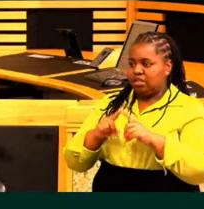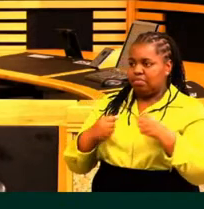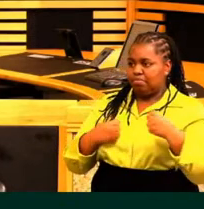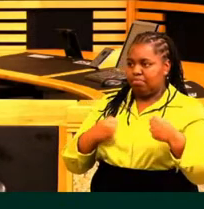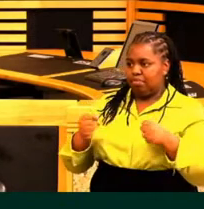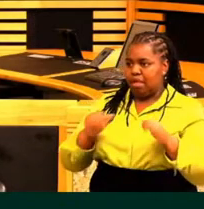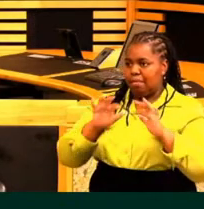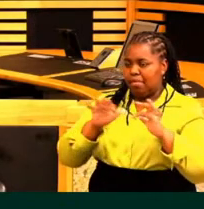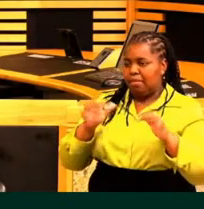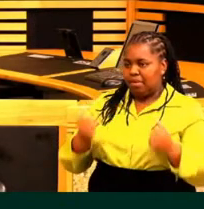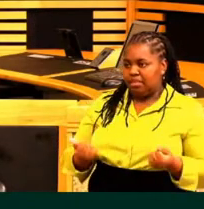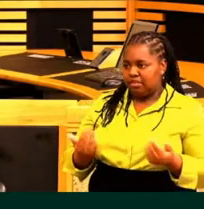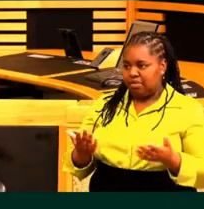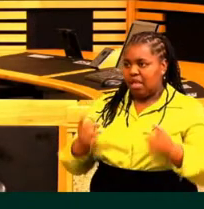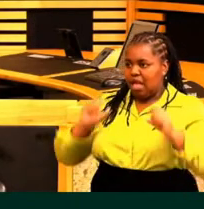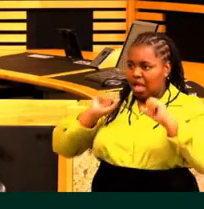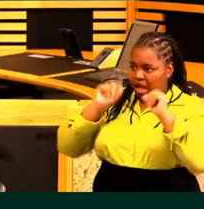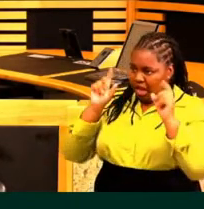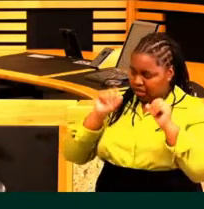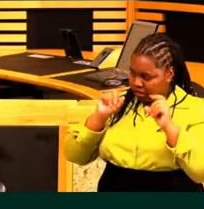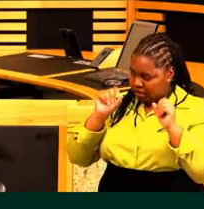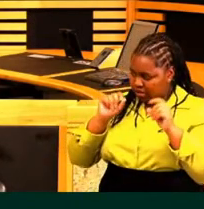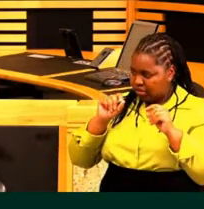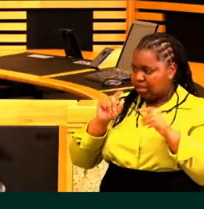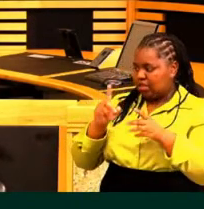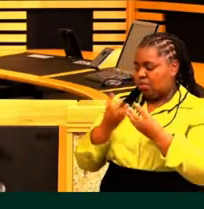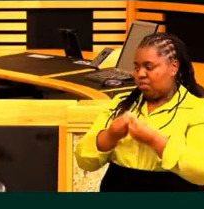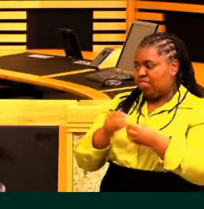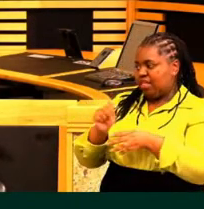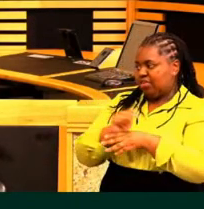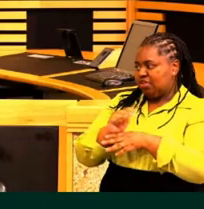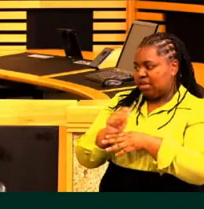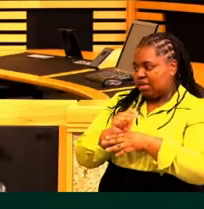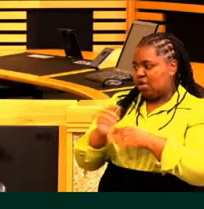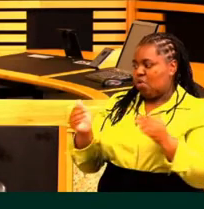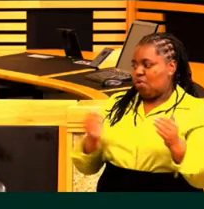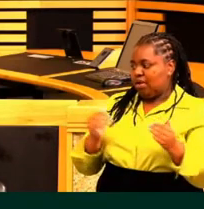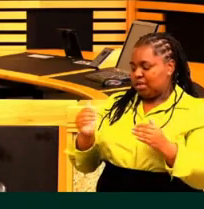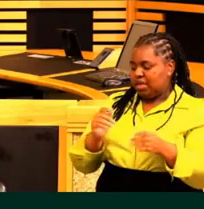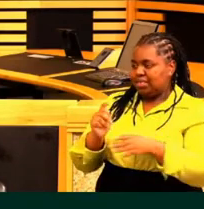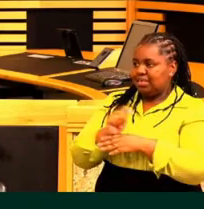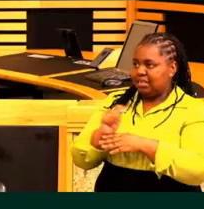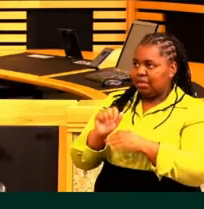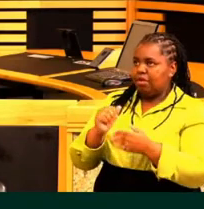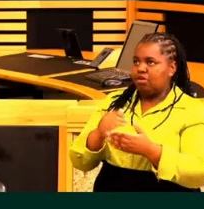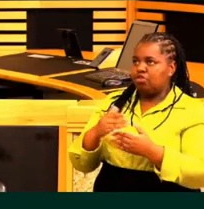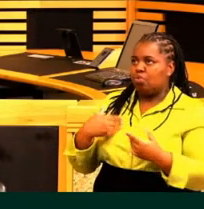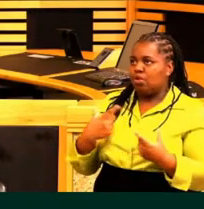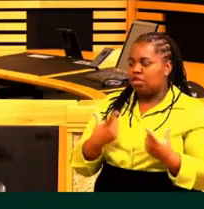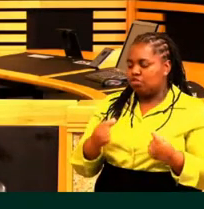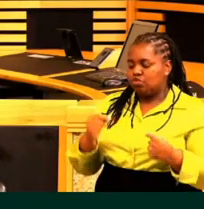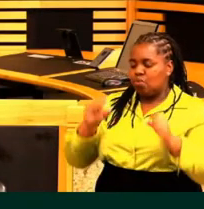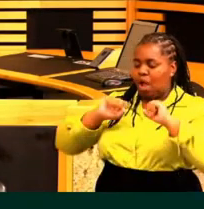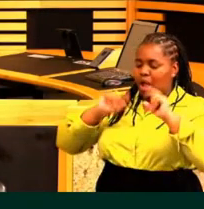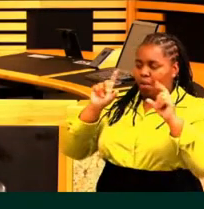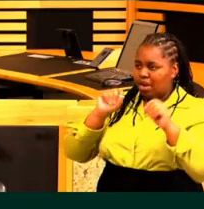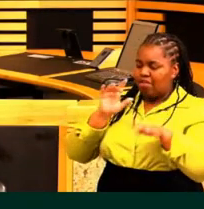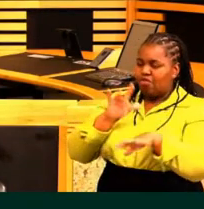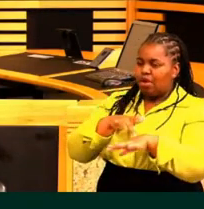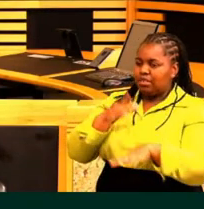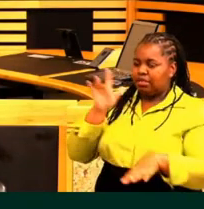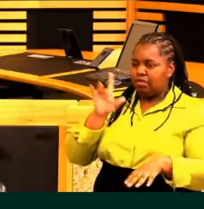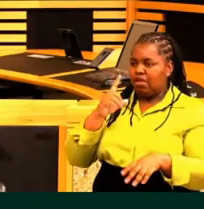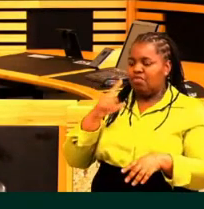services awareness and sensitive training conduct training programs to raise awareness and sensitive sensitivity